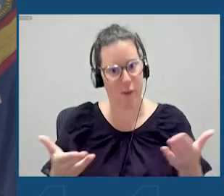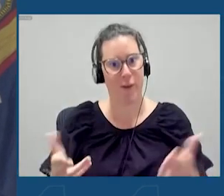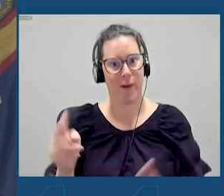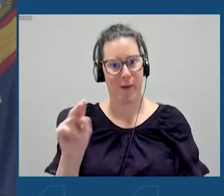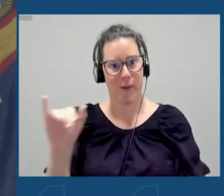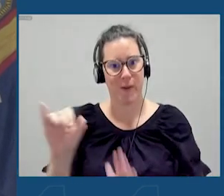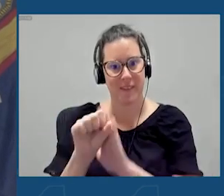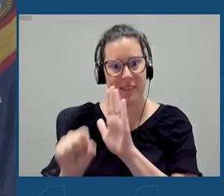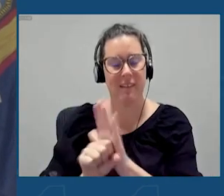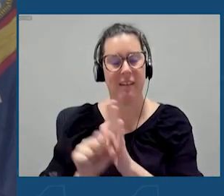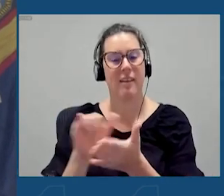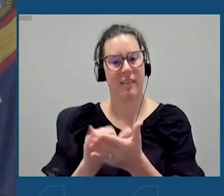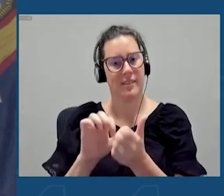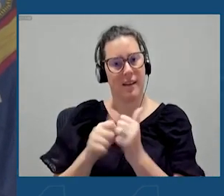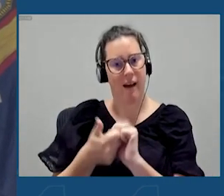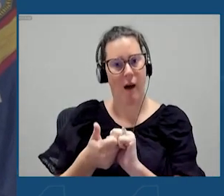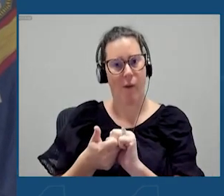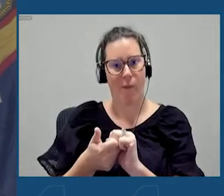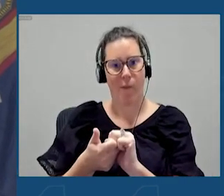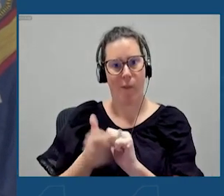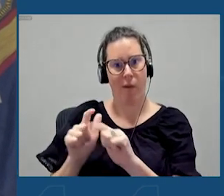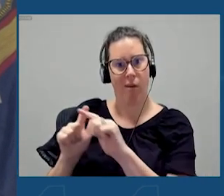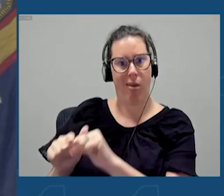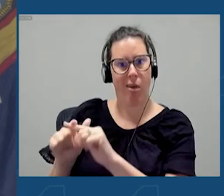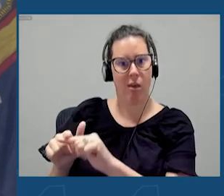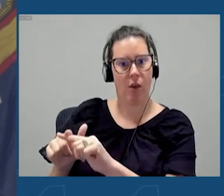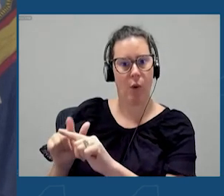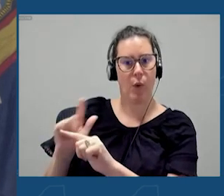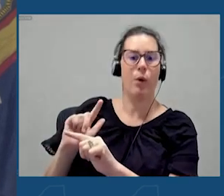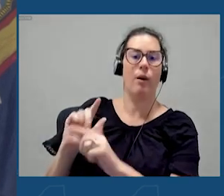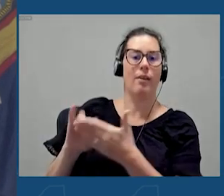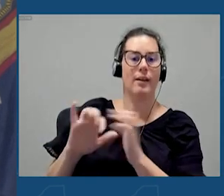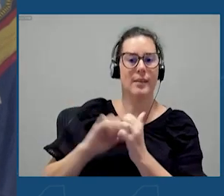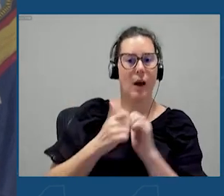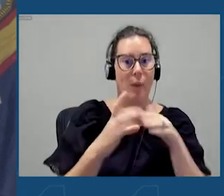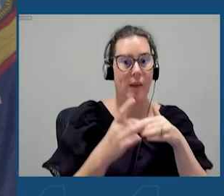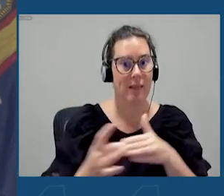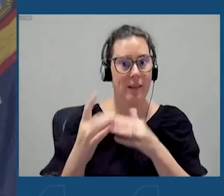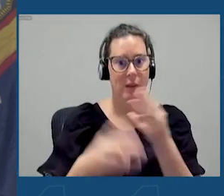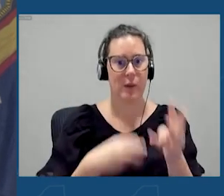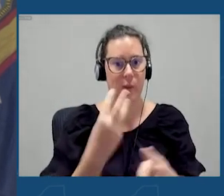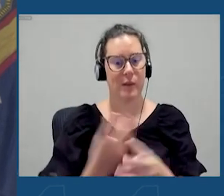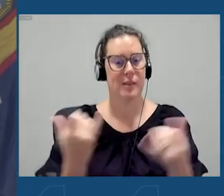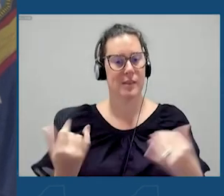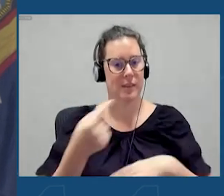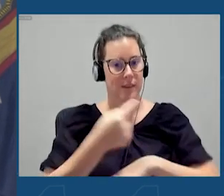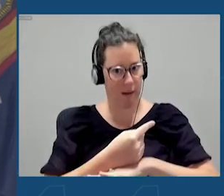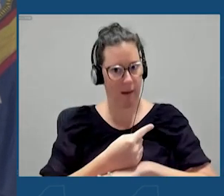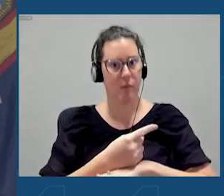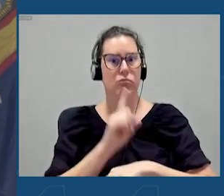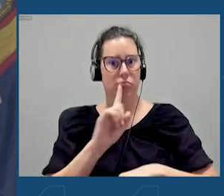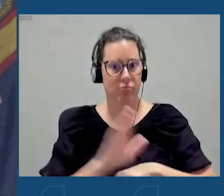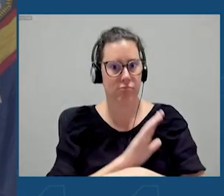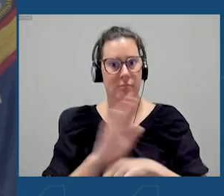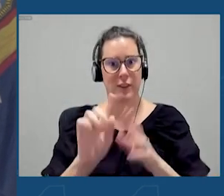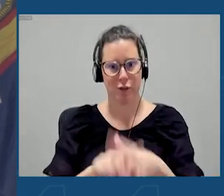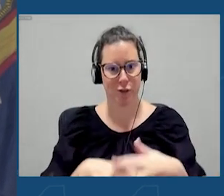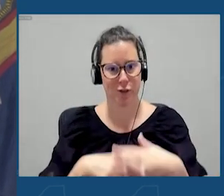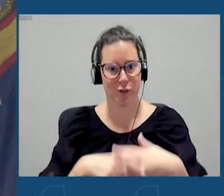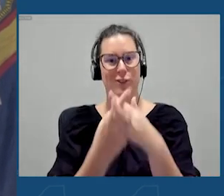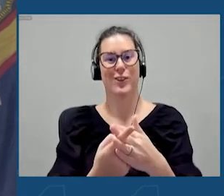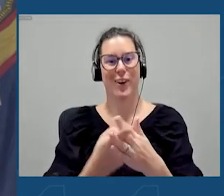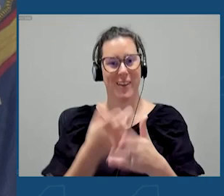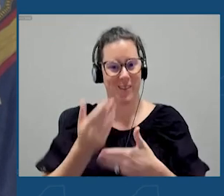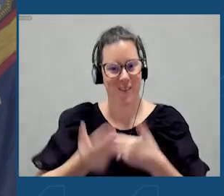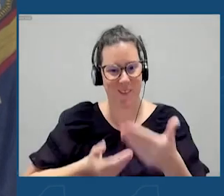how we cut our dependence. That's how we lead the world. So today, the groundwork is being made, and we start, and we're going to